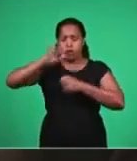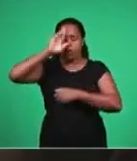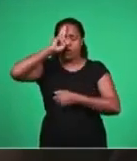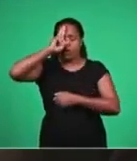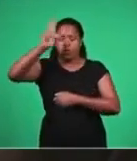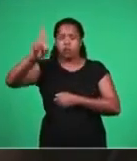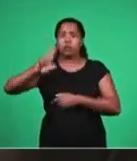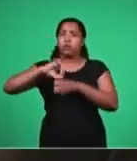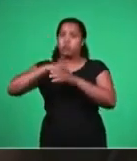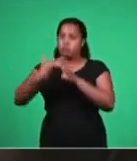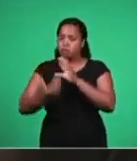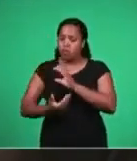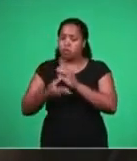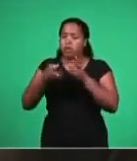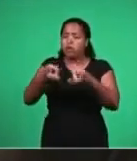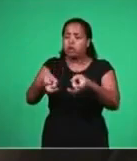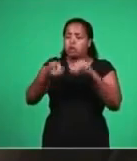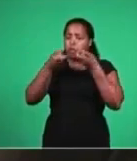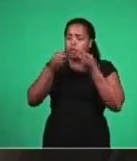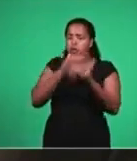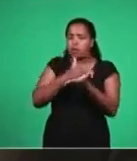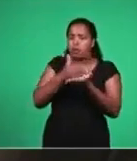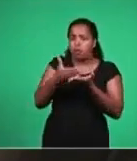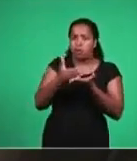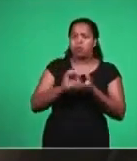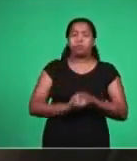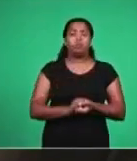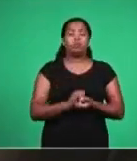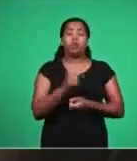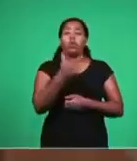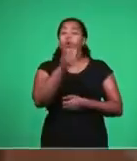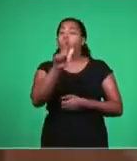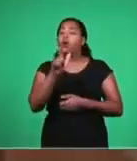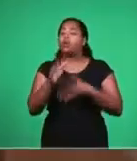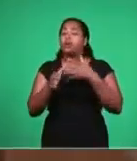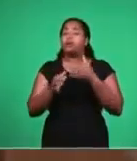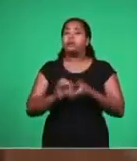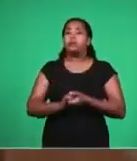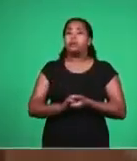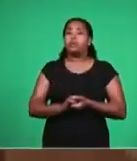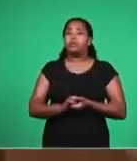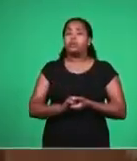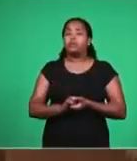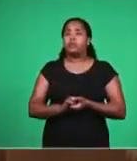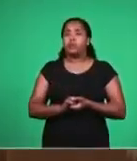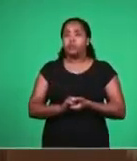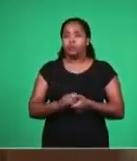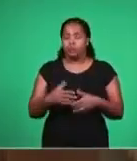Lord. And that is the aspect that I see there in the beginning.